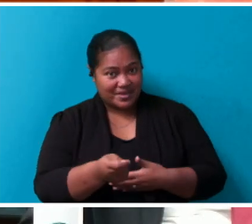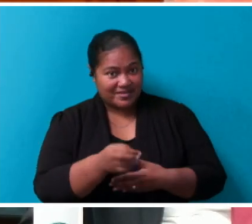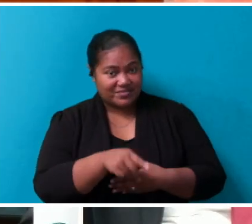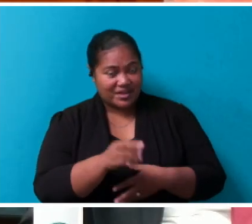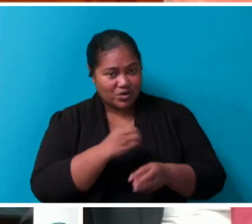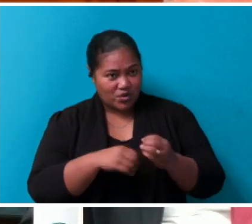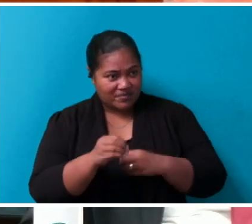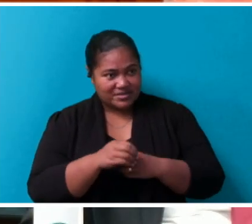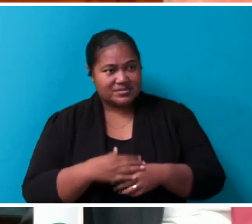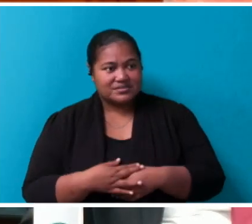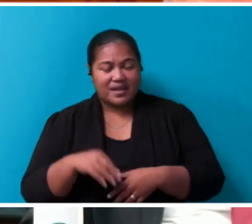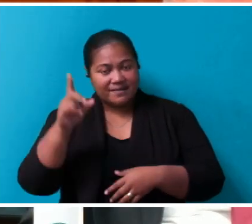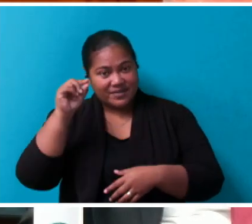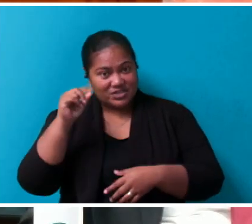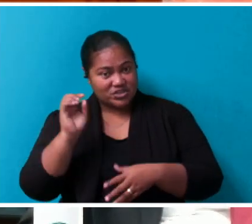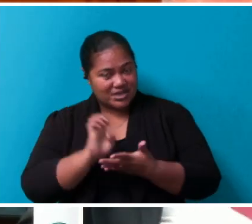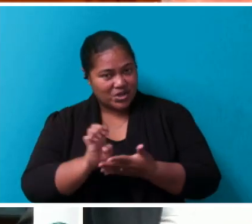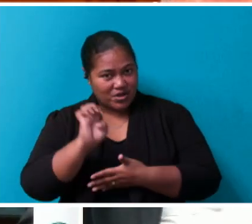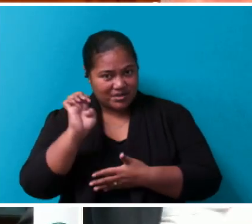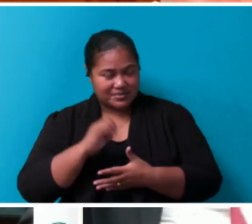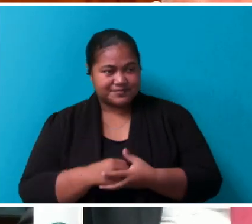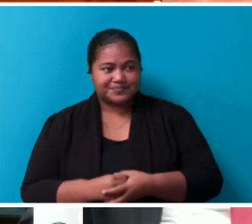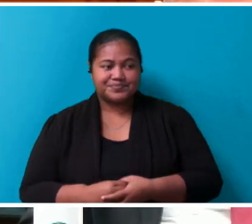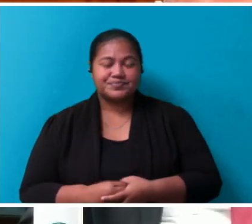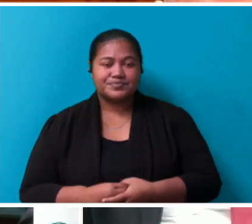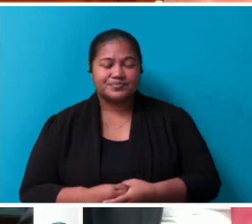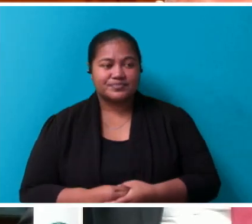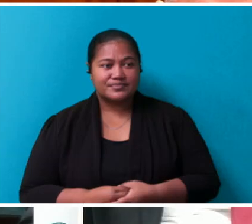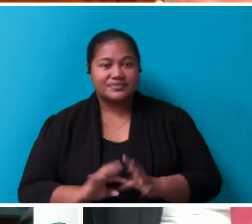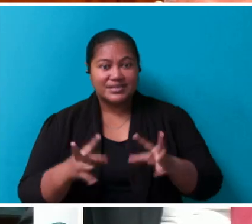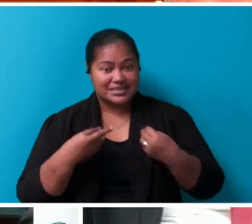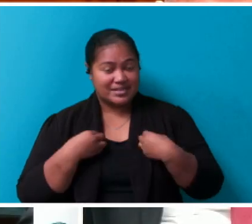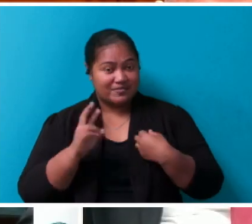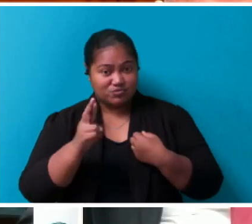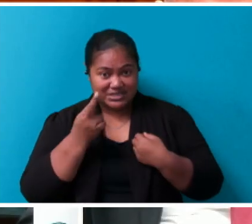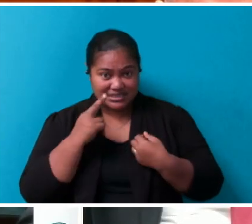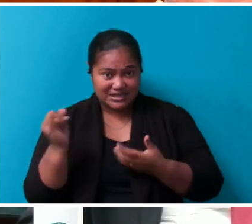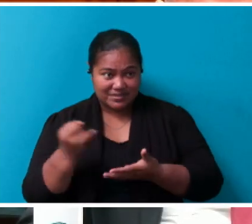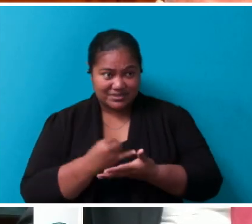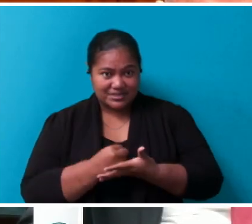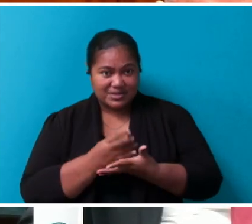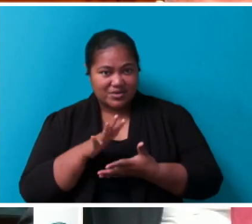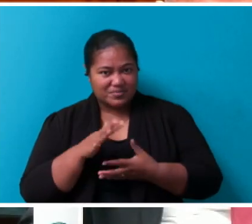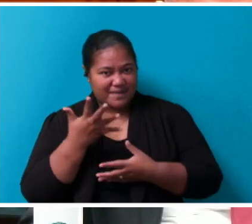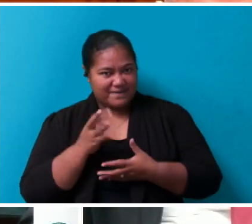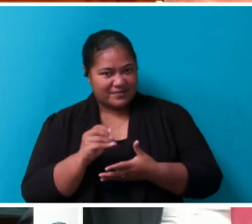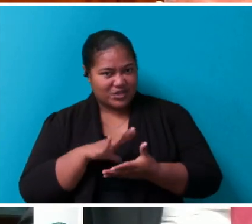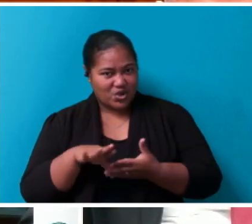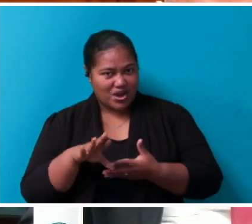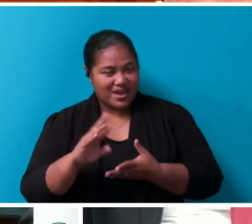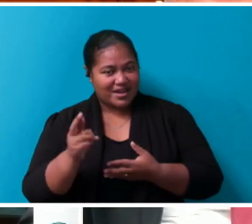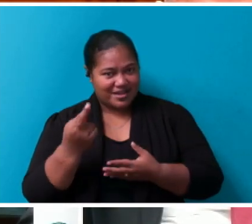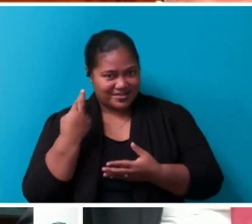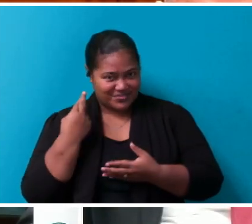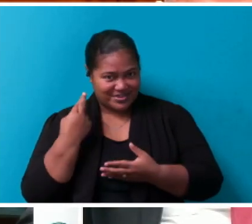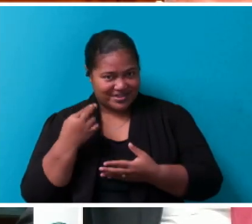the Fijian economy receives a return on investment of almost $50 back in